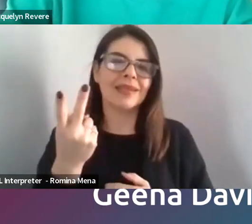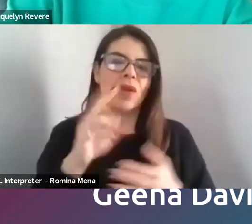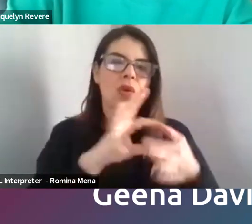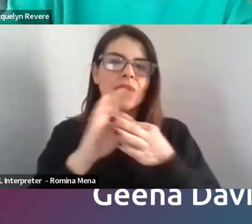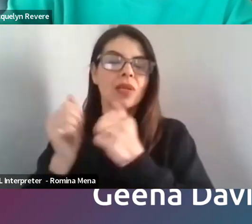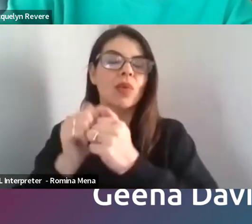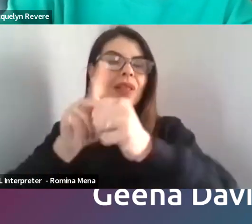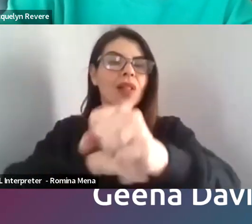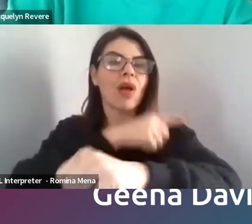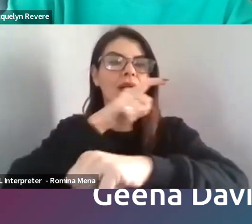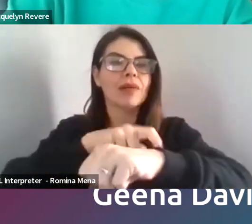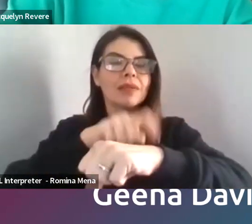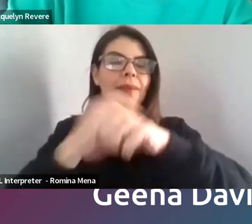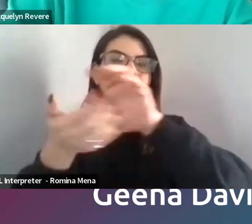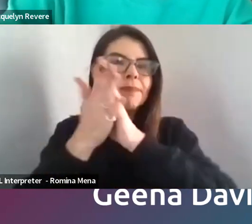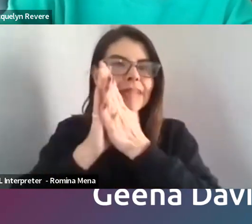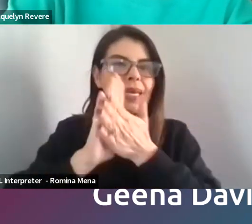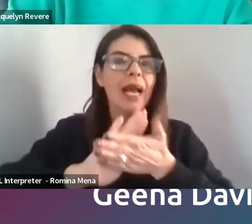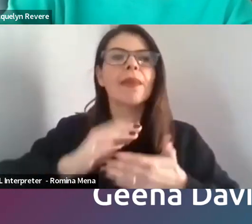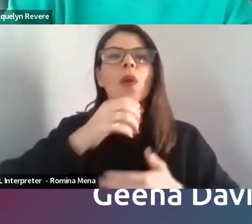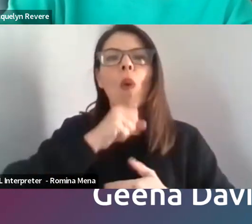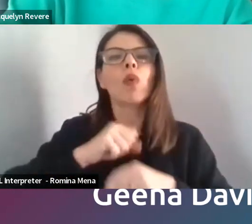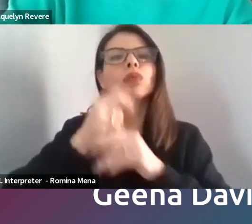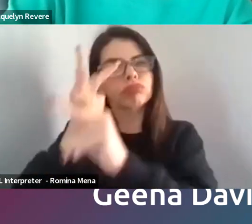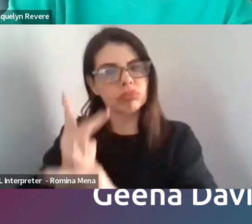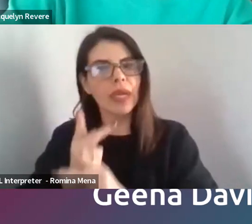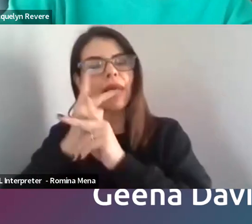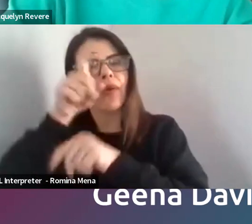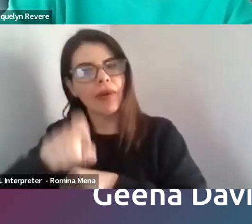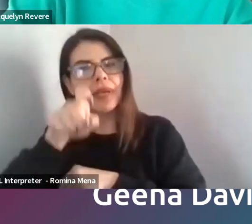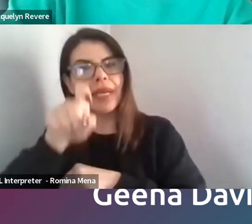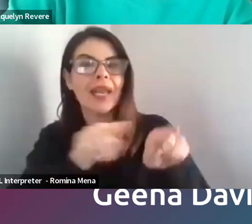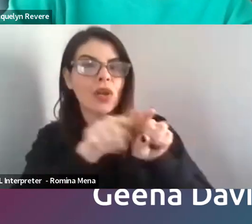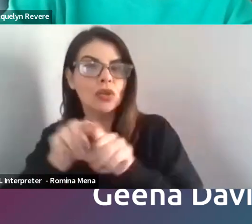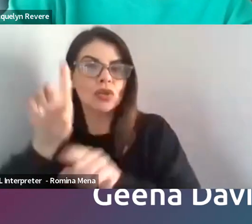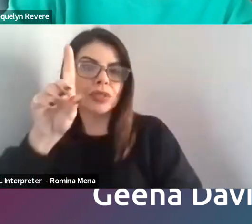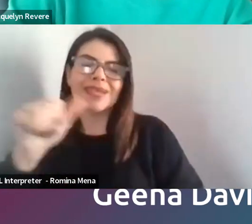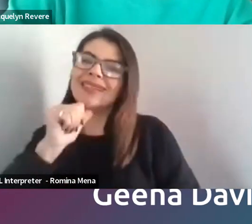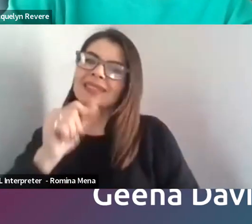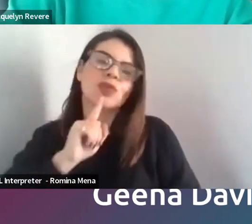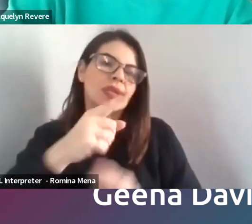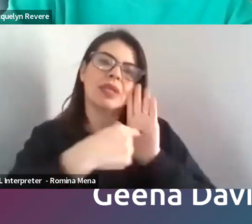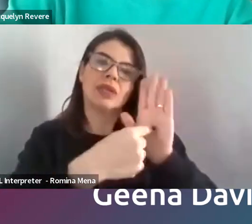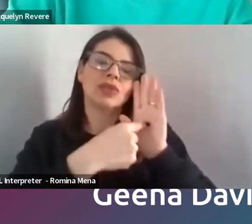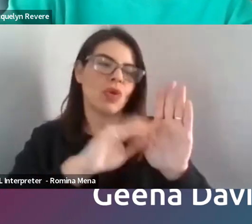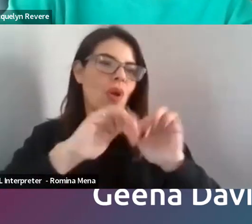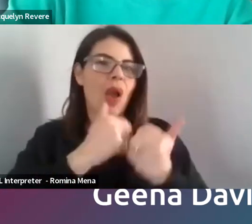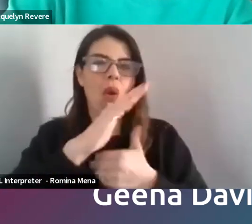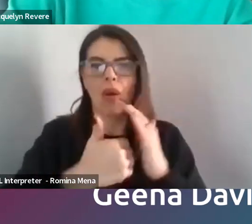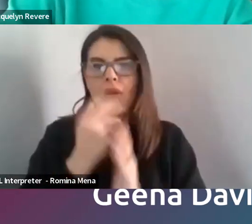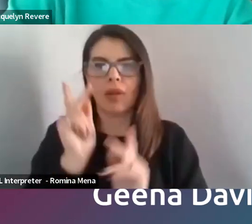long-term aging and disability care, which again doesn't necessarily reflect the way all people in this